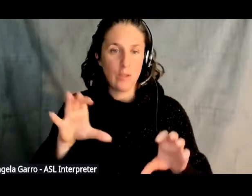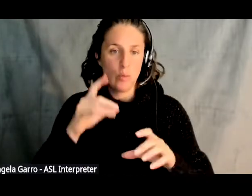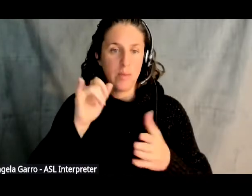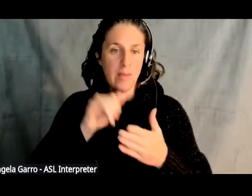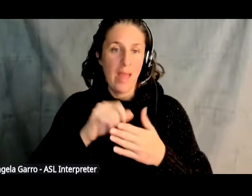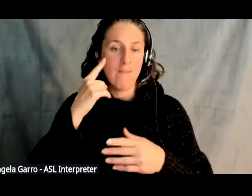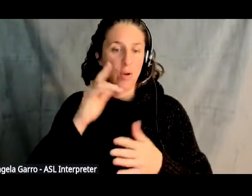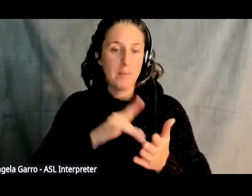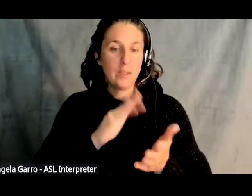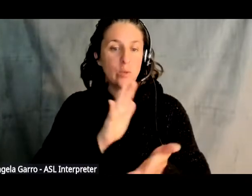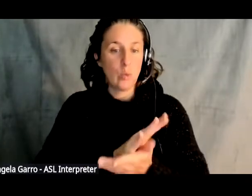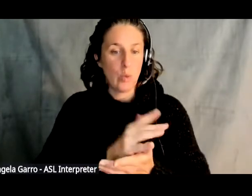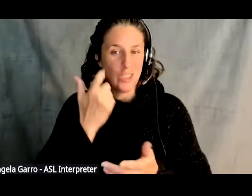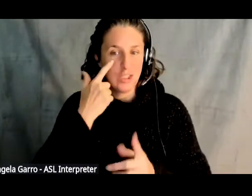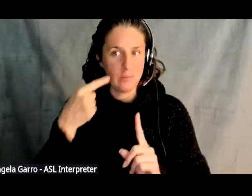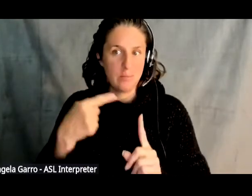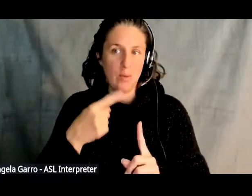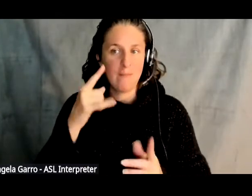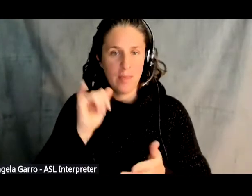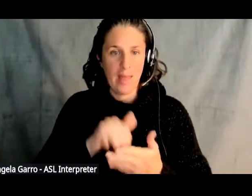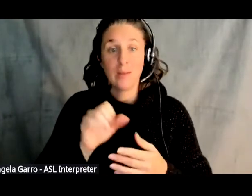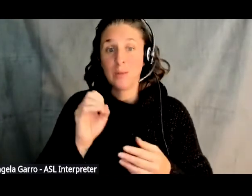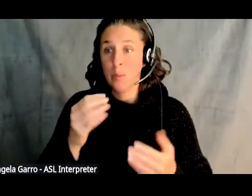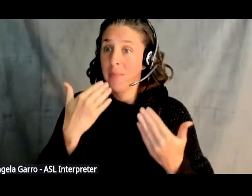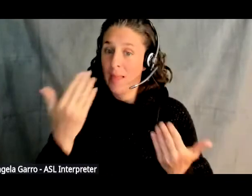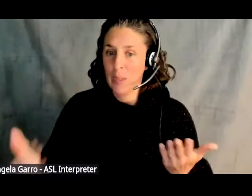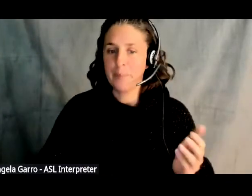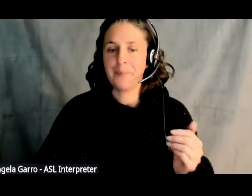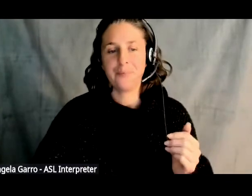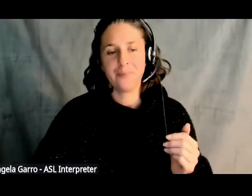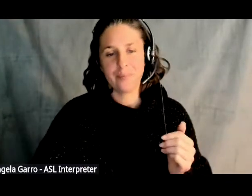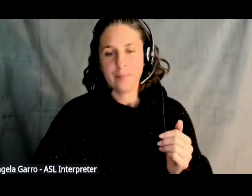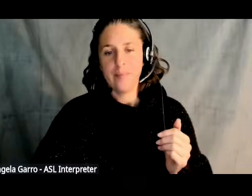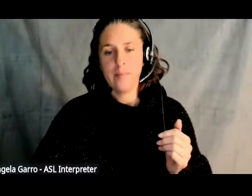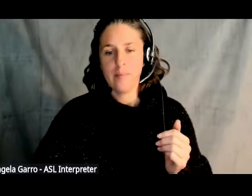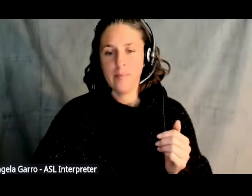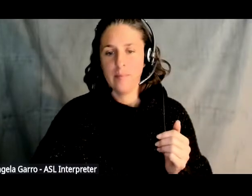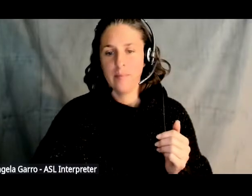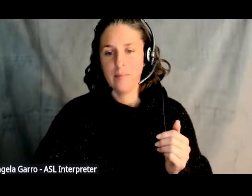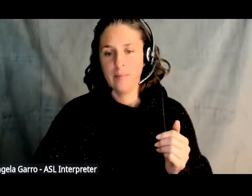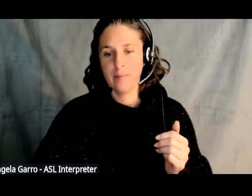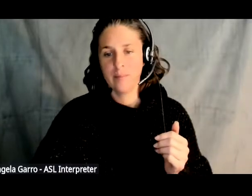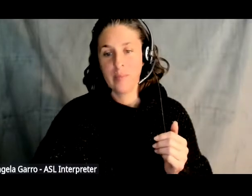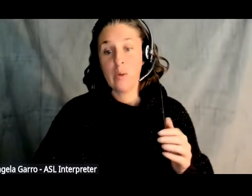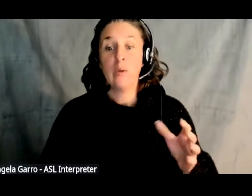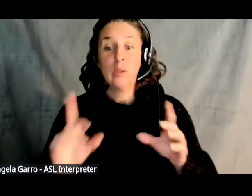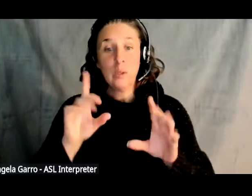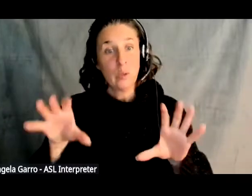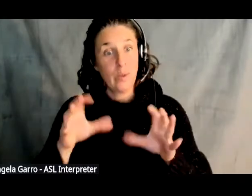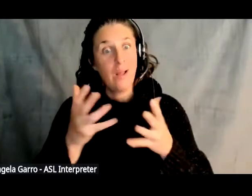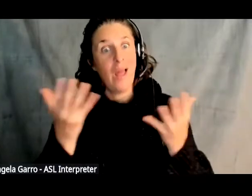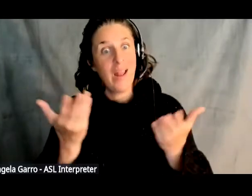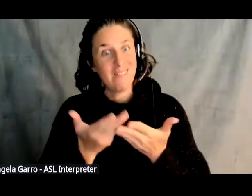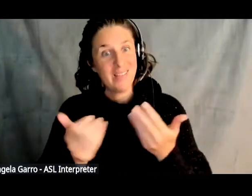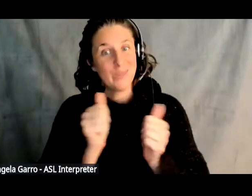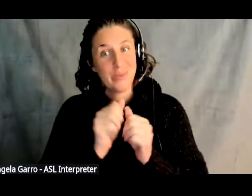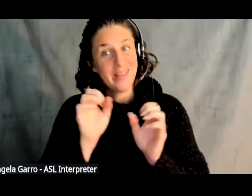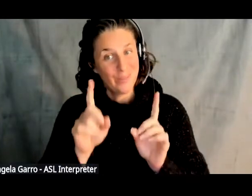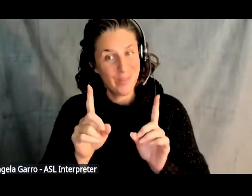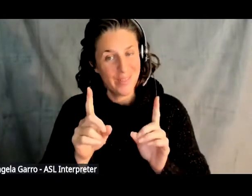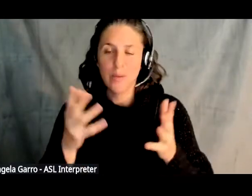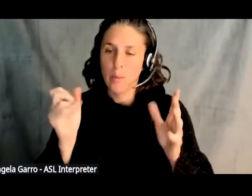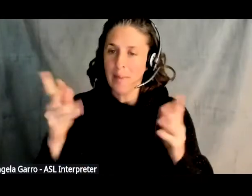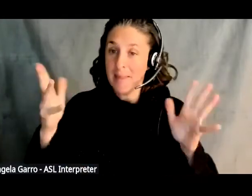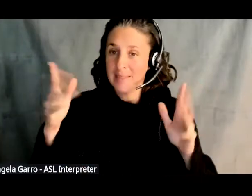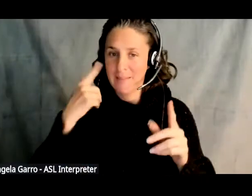I just got appointed to that. So thank you. So doing a lot of things with education. Okay, that's it for me. Thank you.